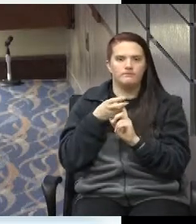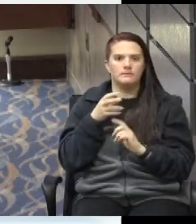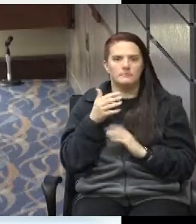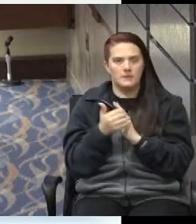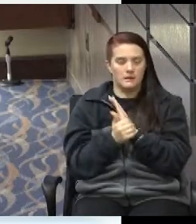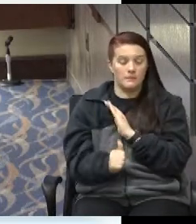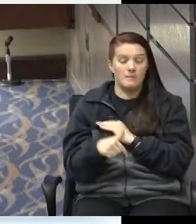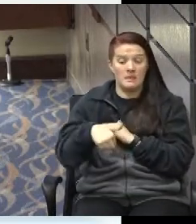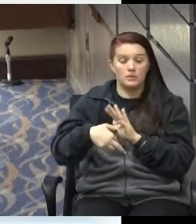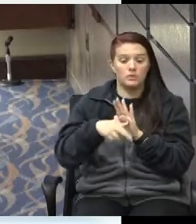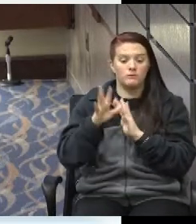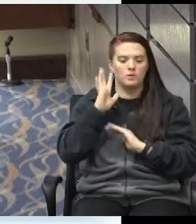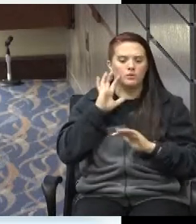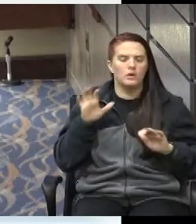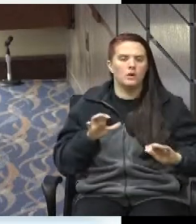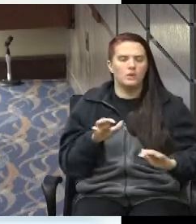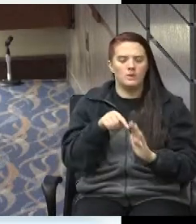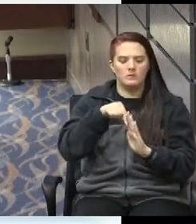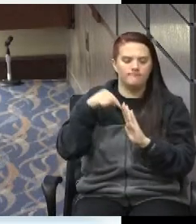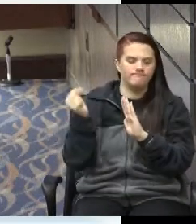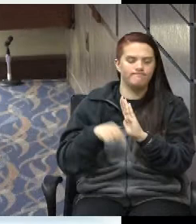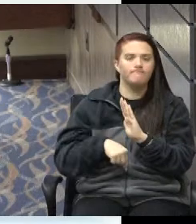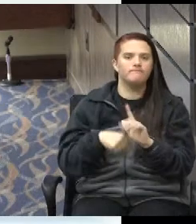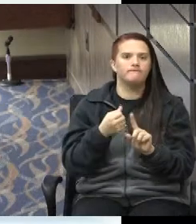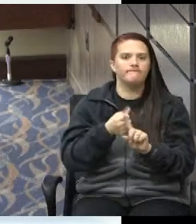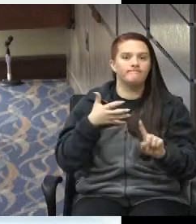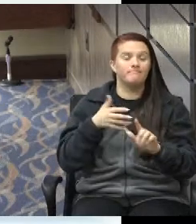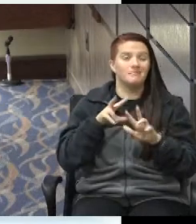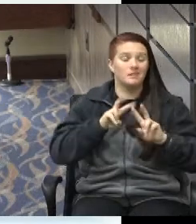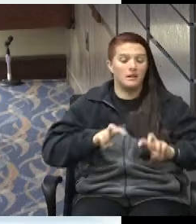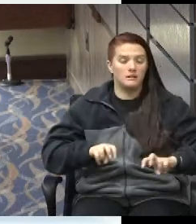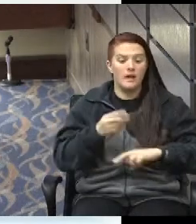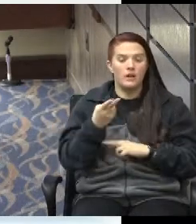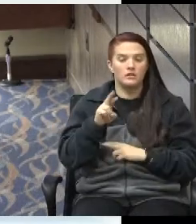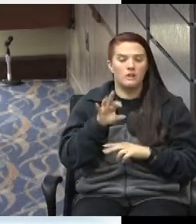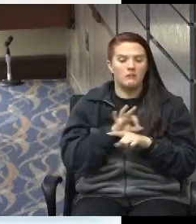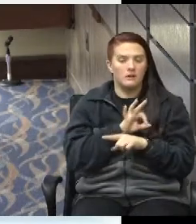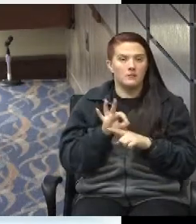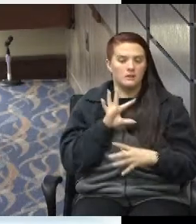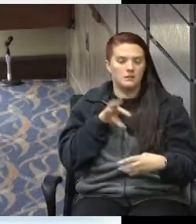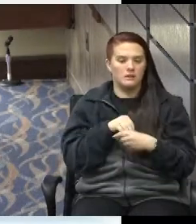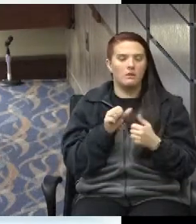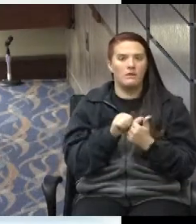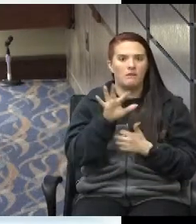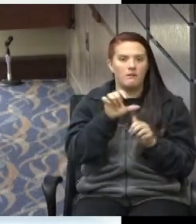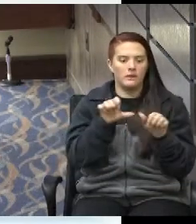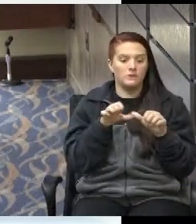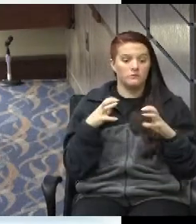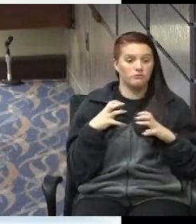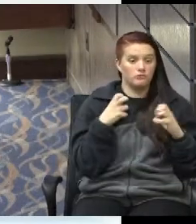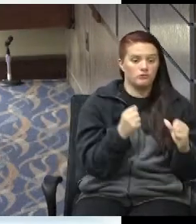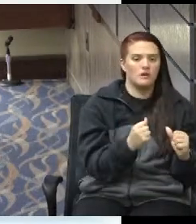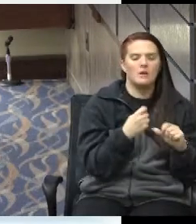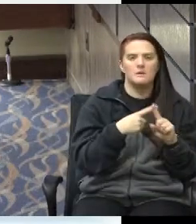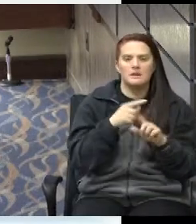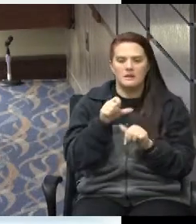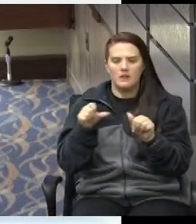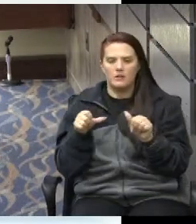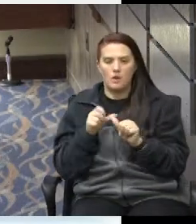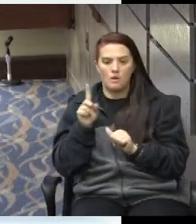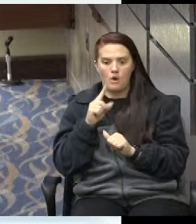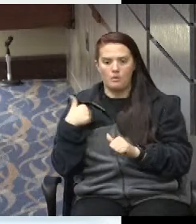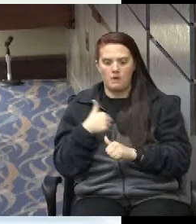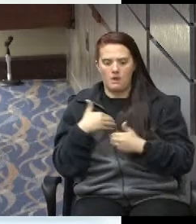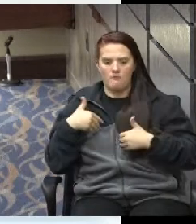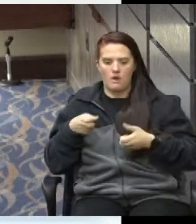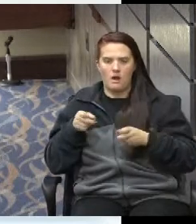This review will conduct an in-depth analysis of the HR function to identify areas of strengths and areas where gaps or opportunities